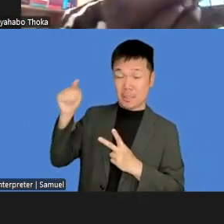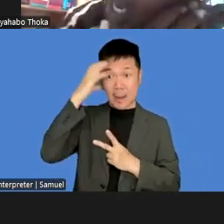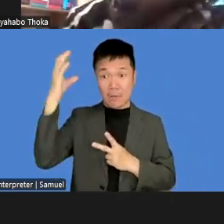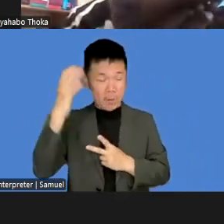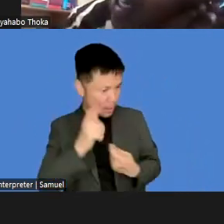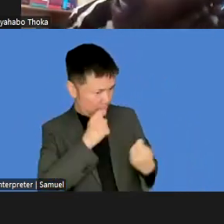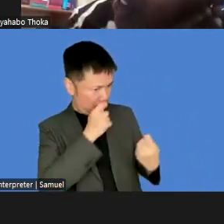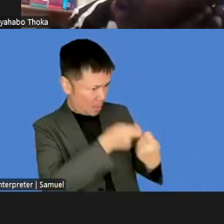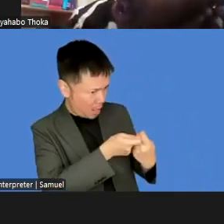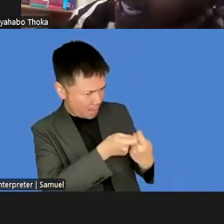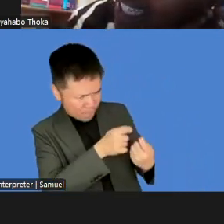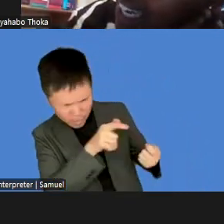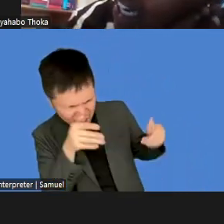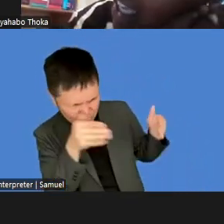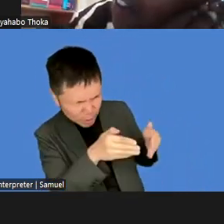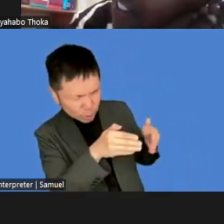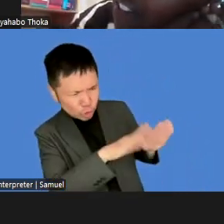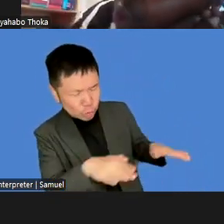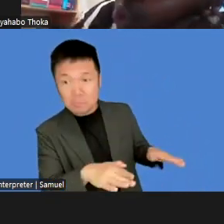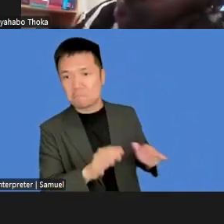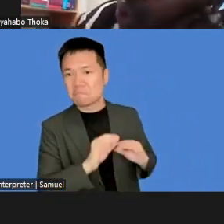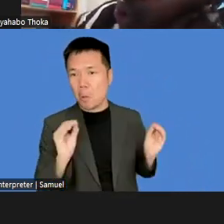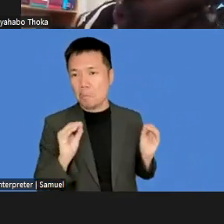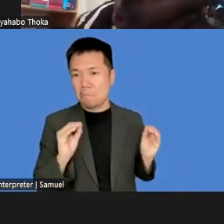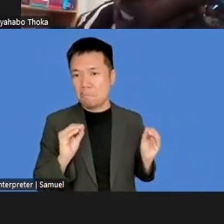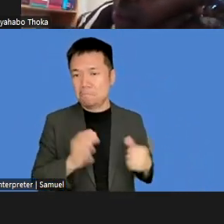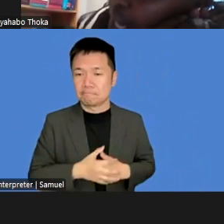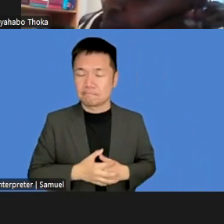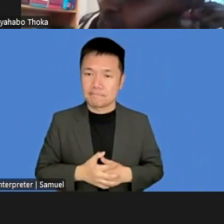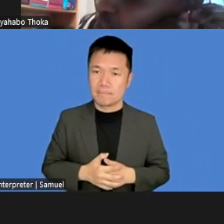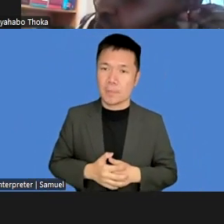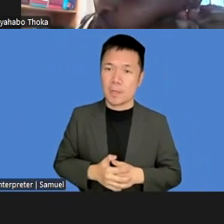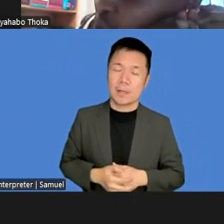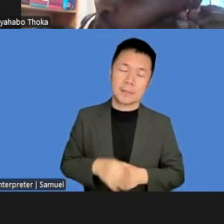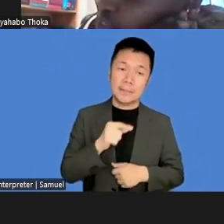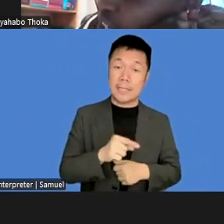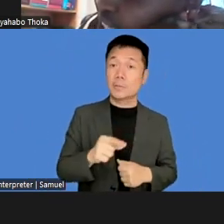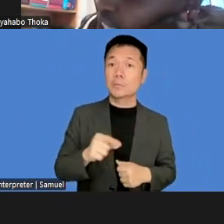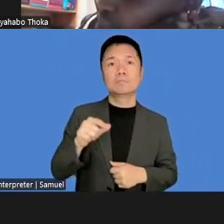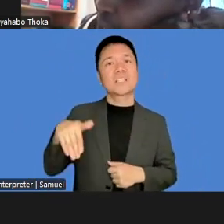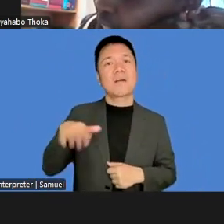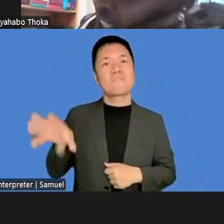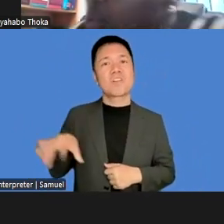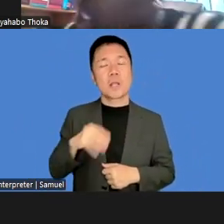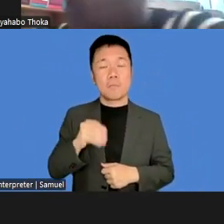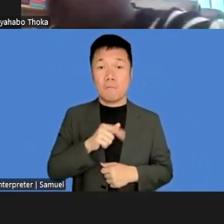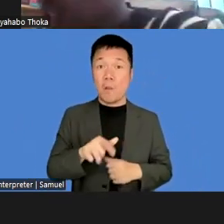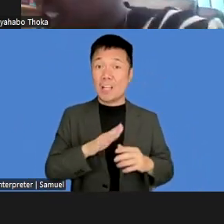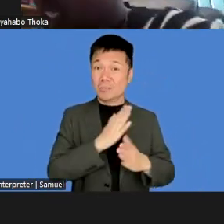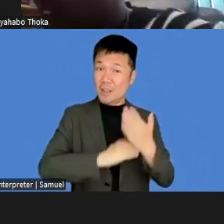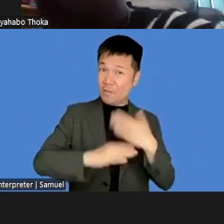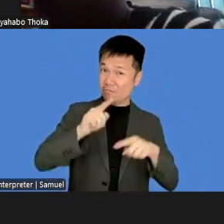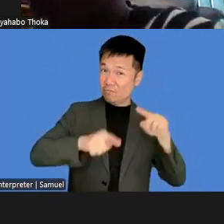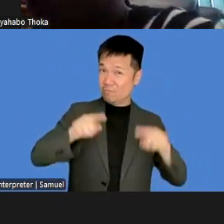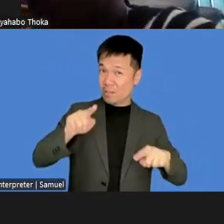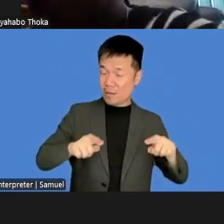So in a South African context, again, there are very few schools that make provision for children with various disabilities, especially when you